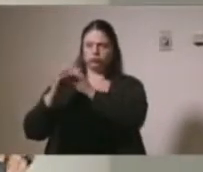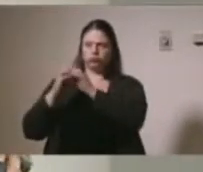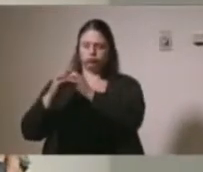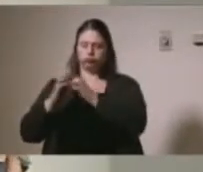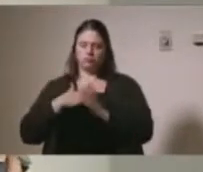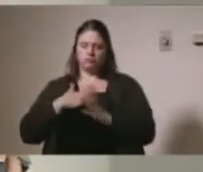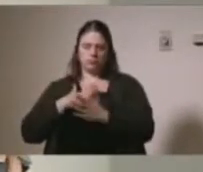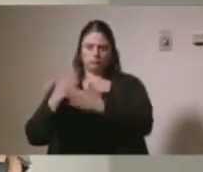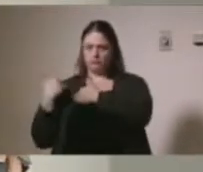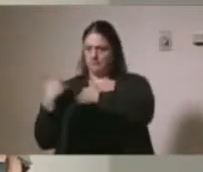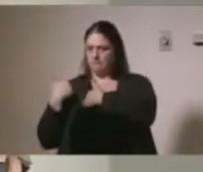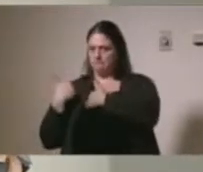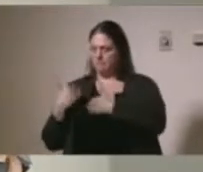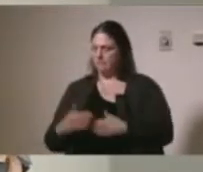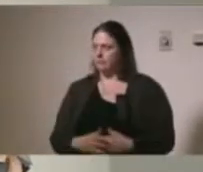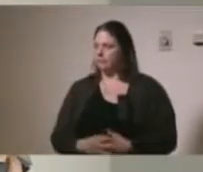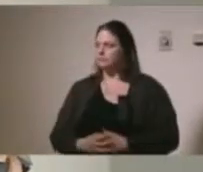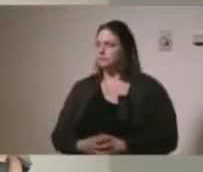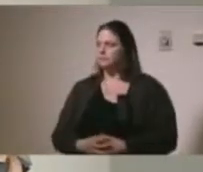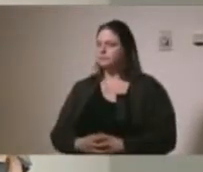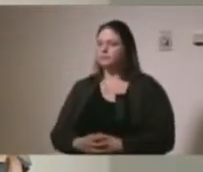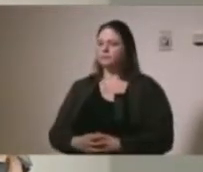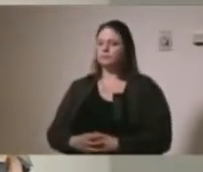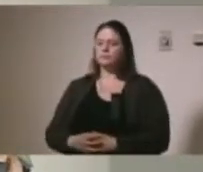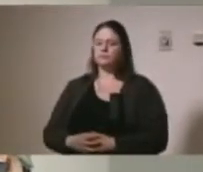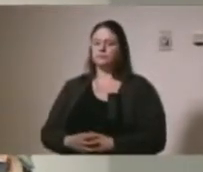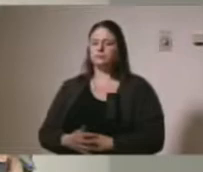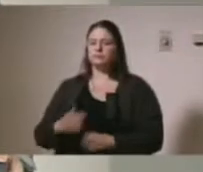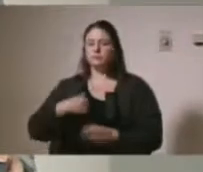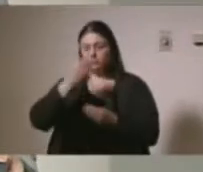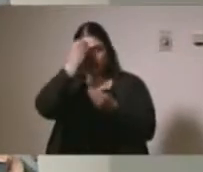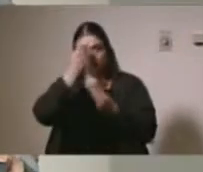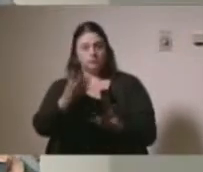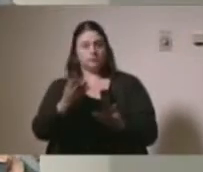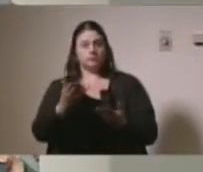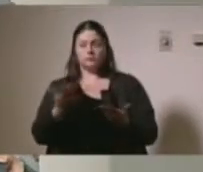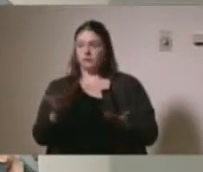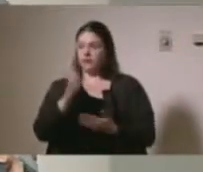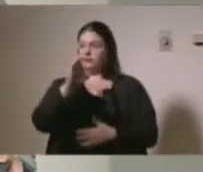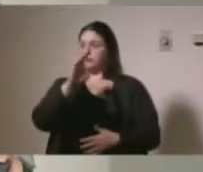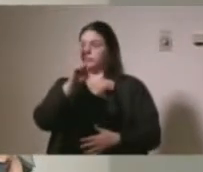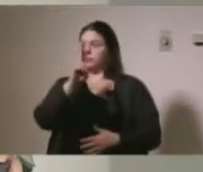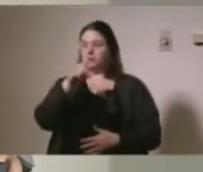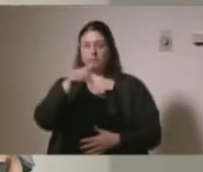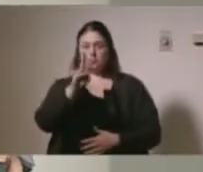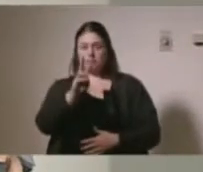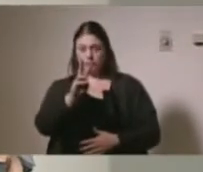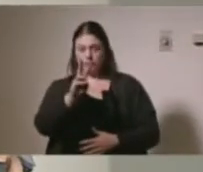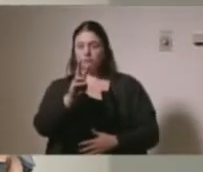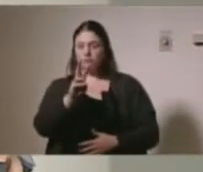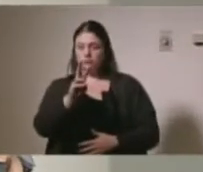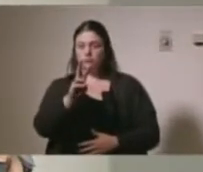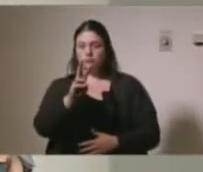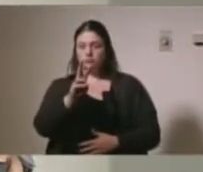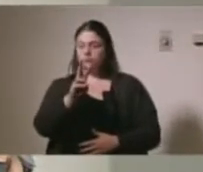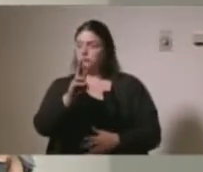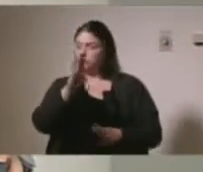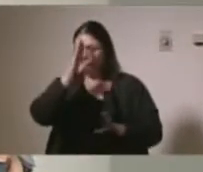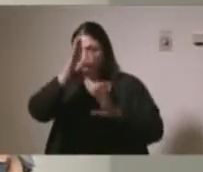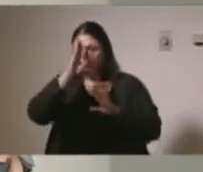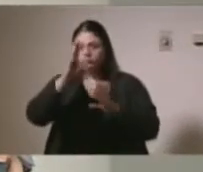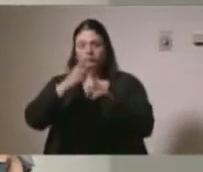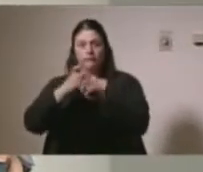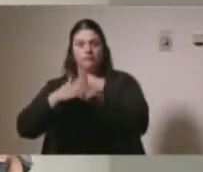I also expressed to the Canadian Postal Workers Union the greetings from my